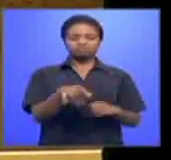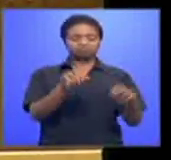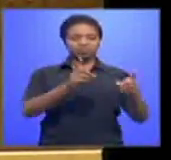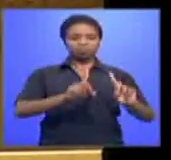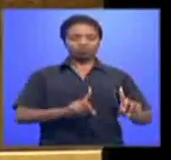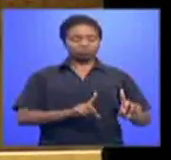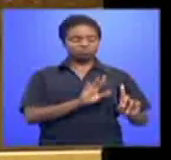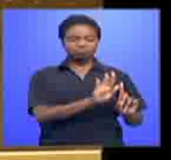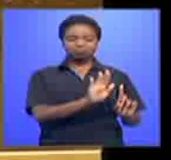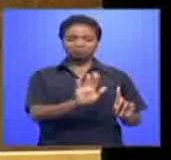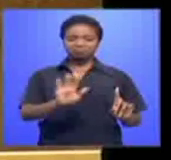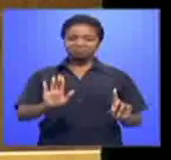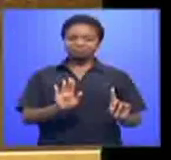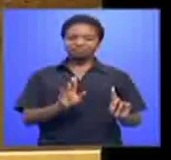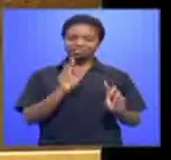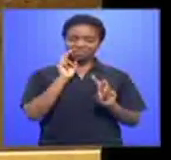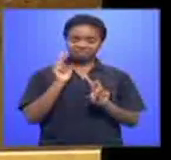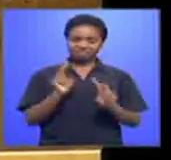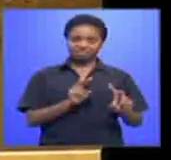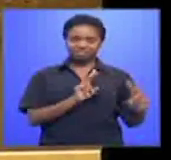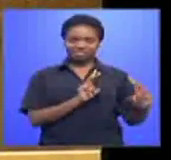special and distinguished guests,